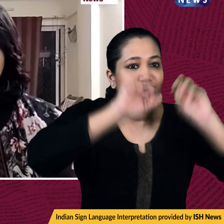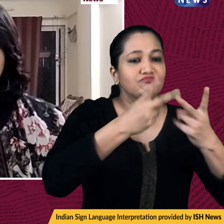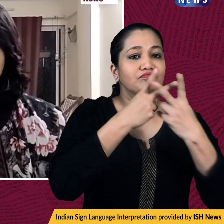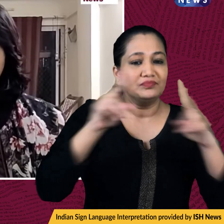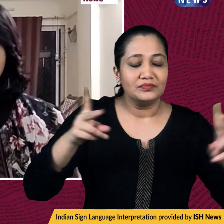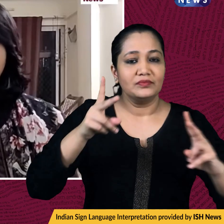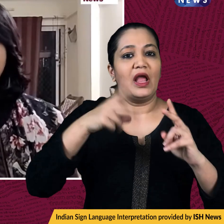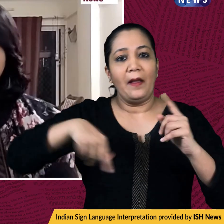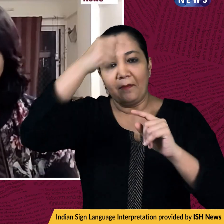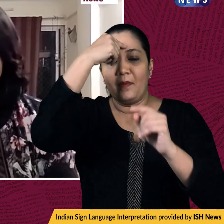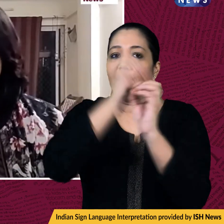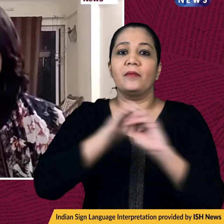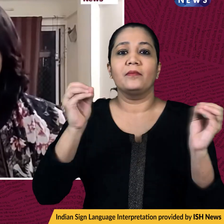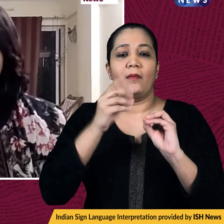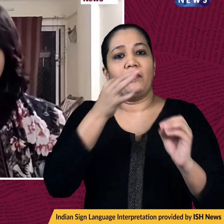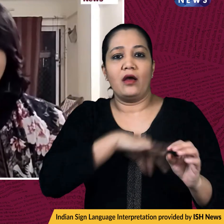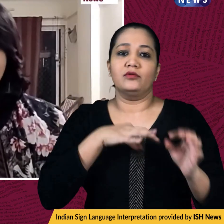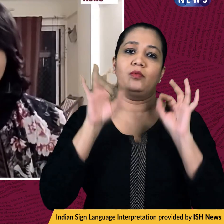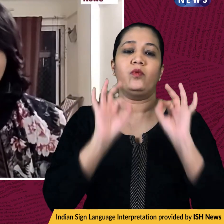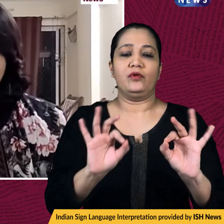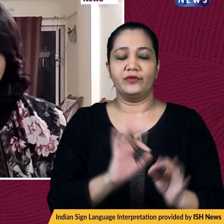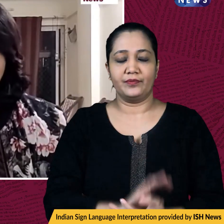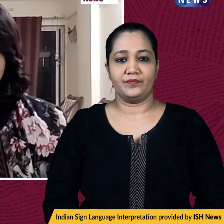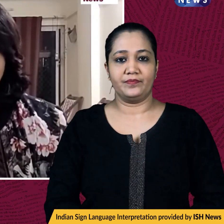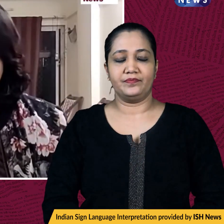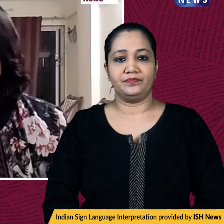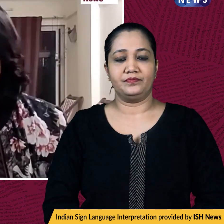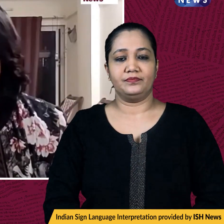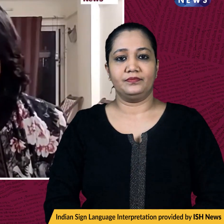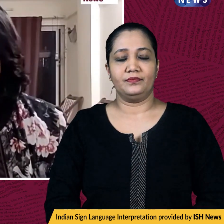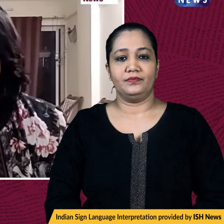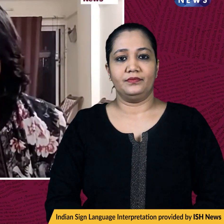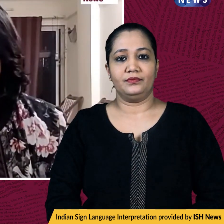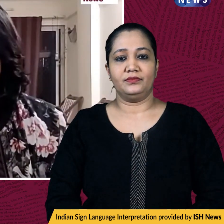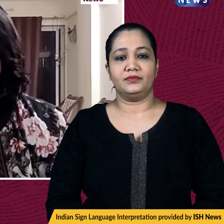these products have not faced detriments, he said.